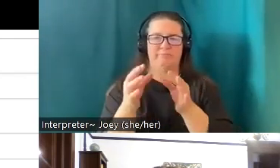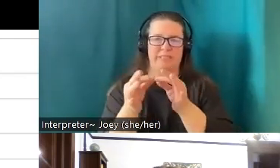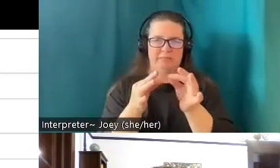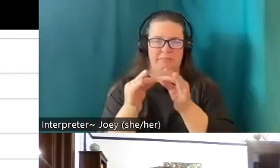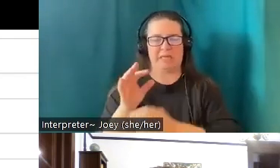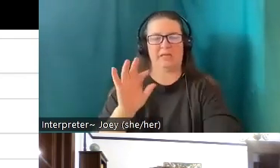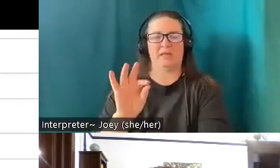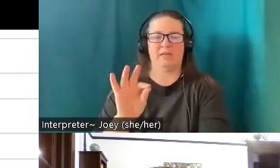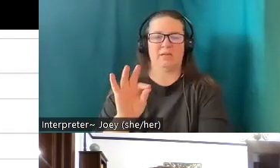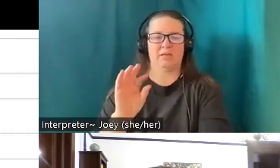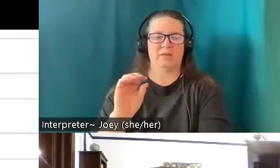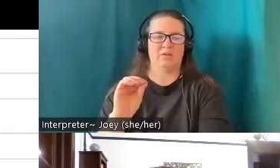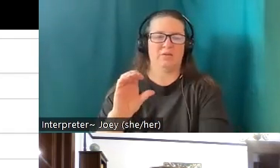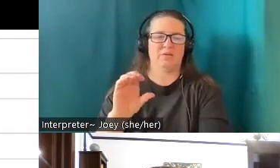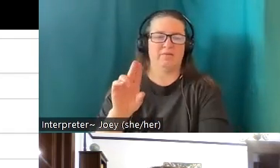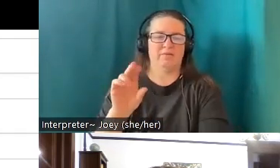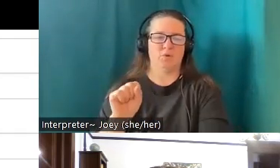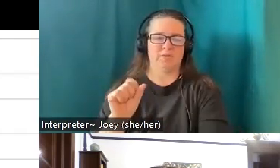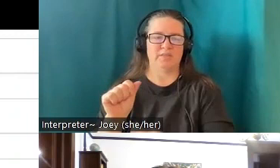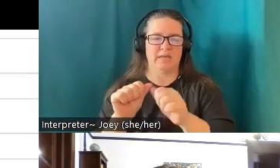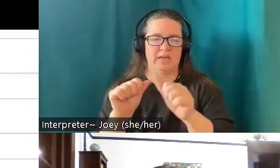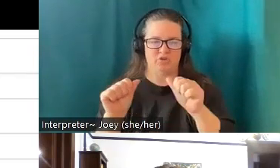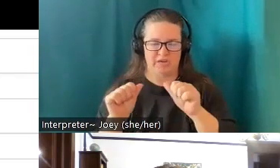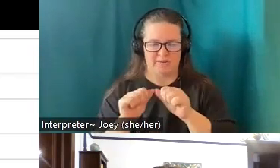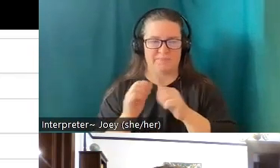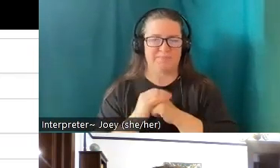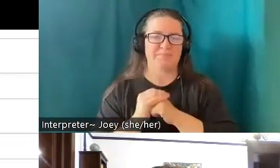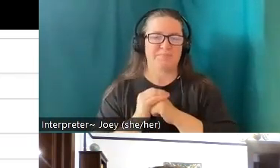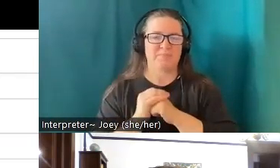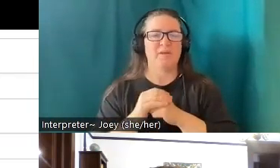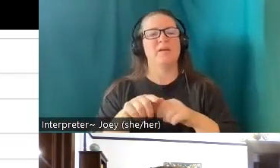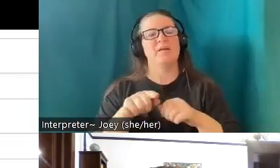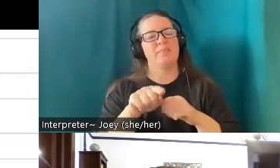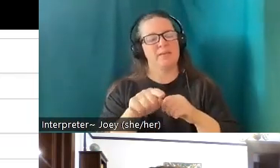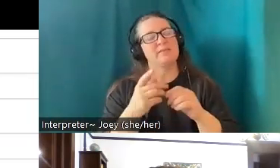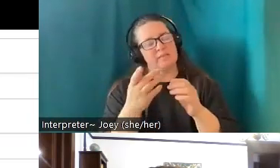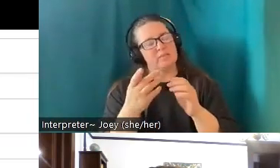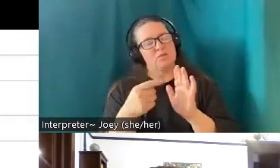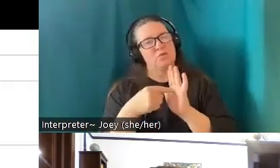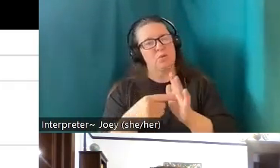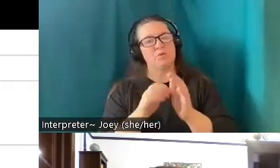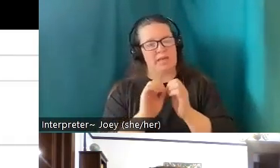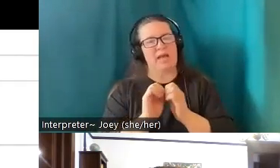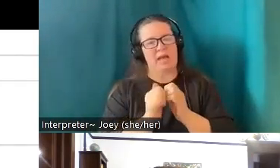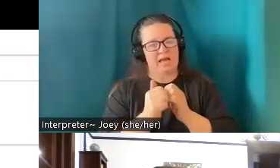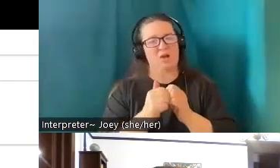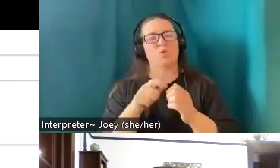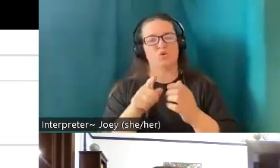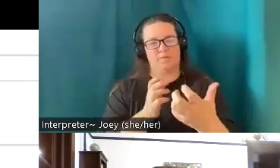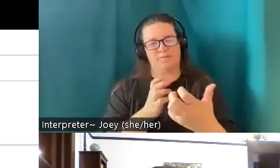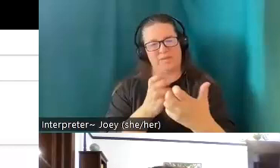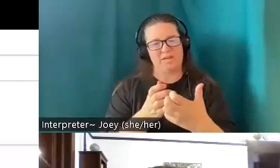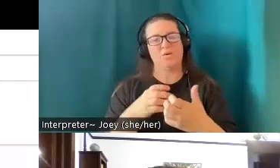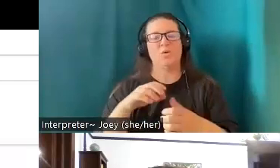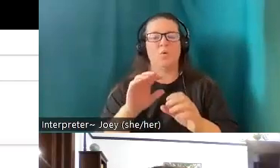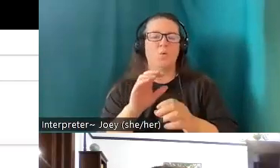us understand how your organization fits into the arts and culture sector. So there's a drop-down menu here that allows you to select your